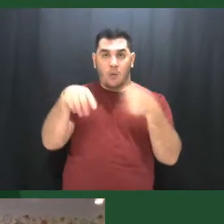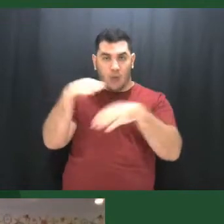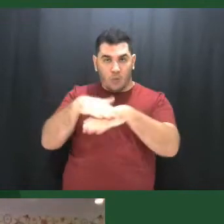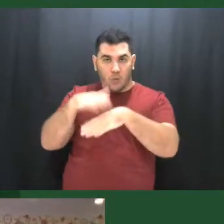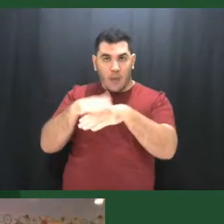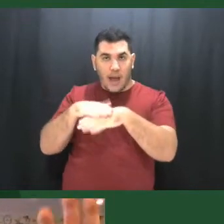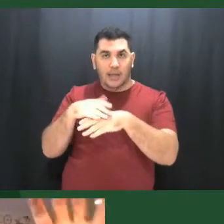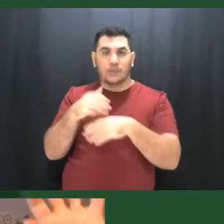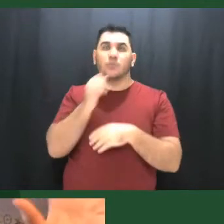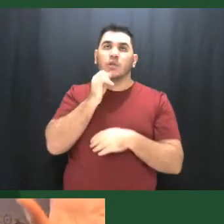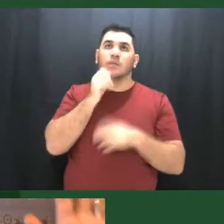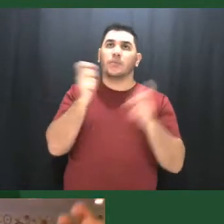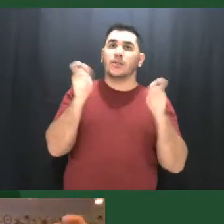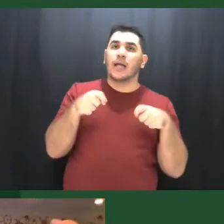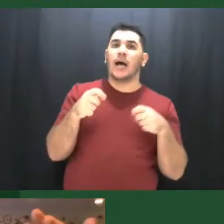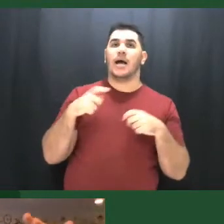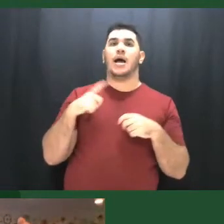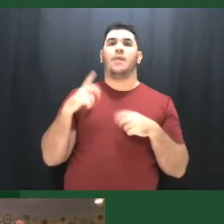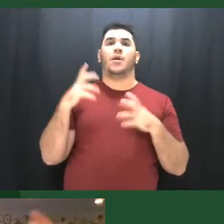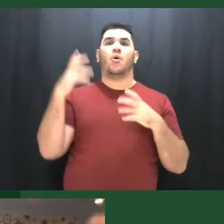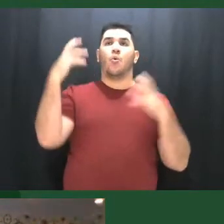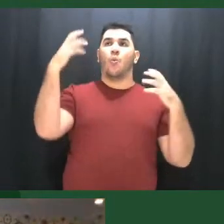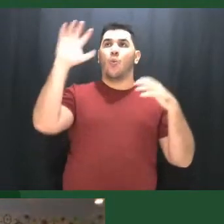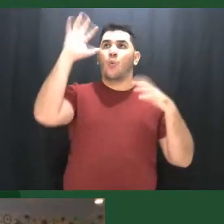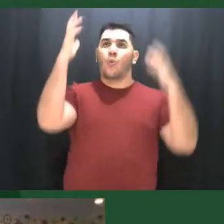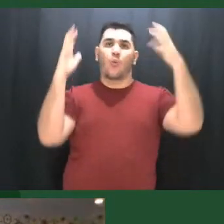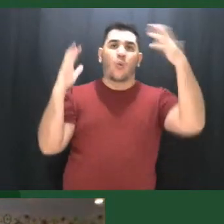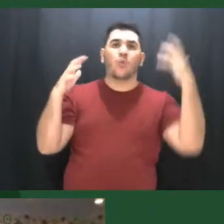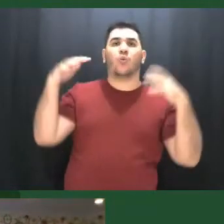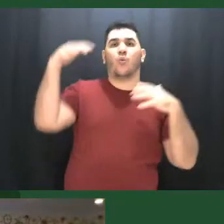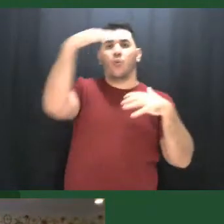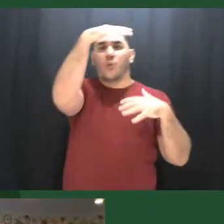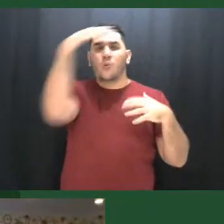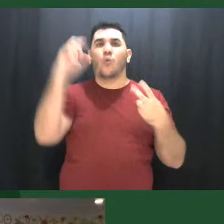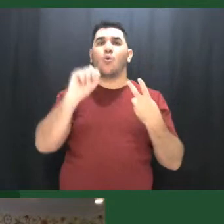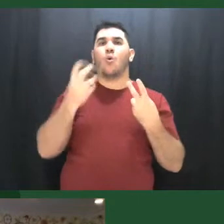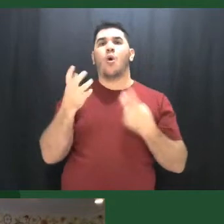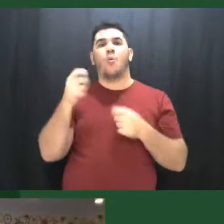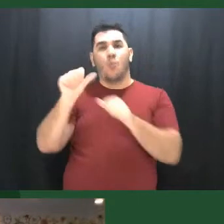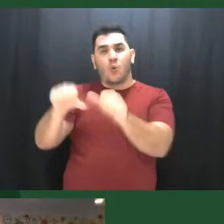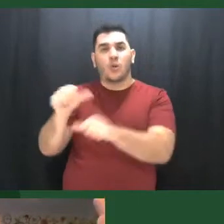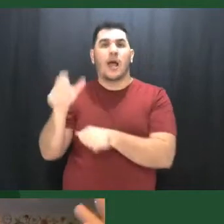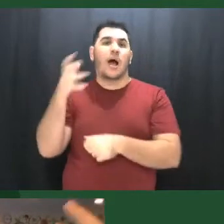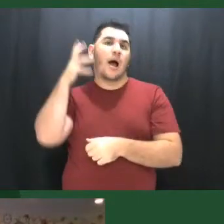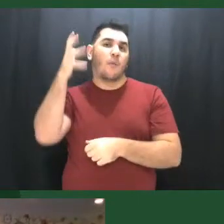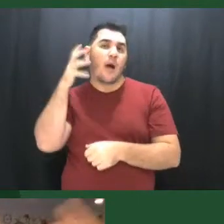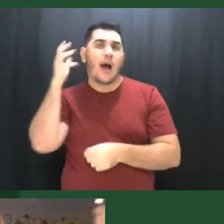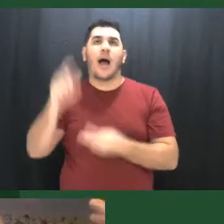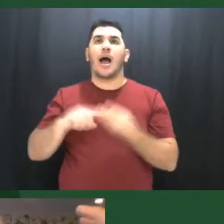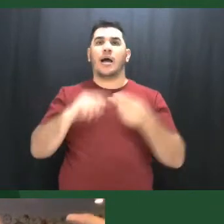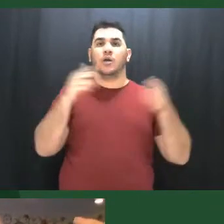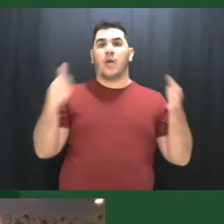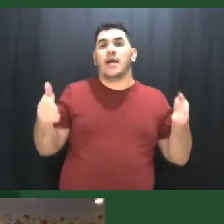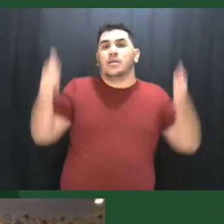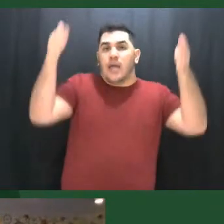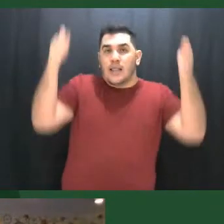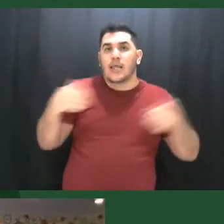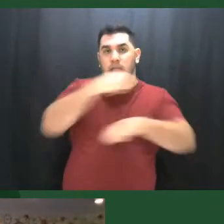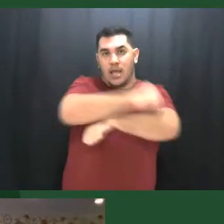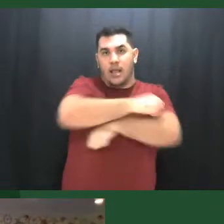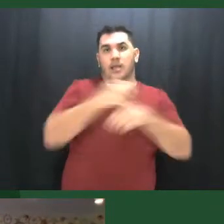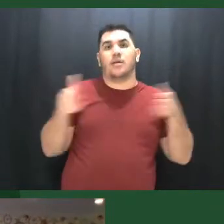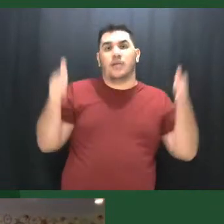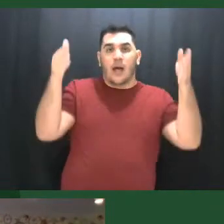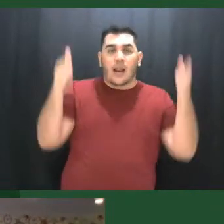loudness of the radio, we adjust the mirrors. We expect to adjust all these things. That's what it should be for every device. We